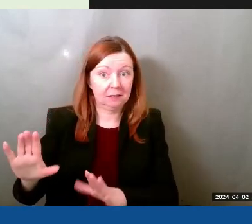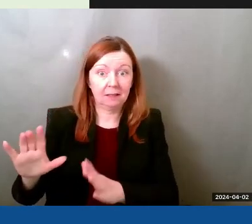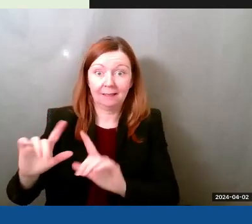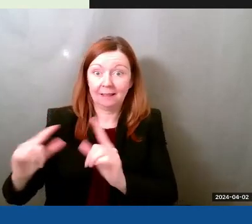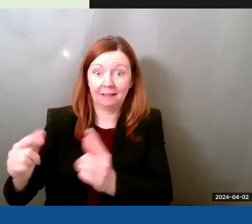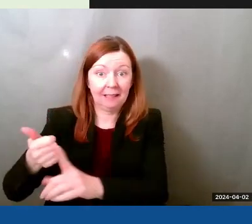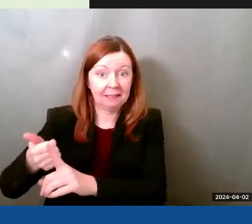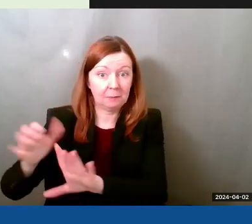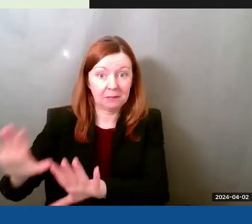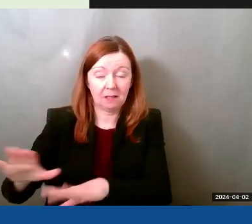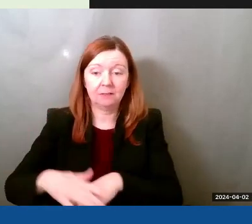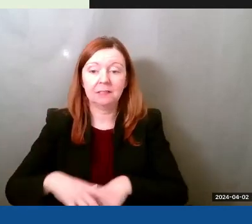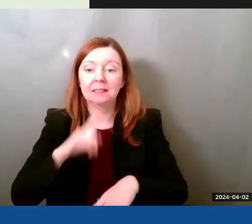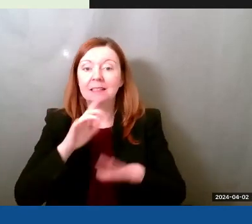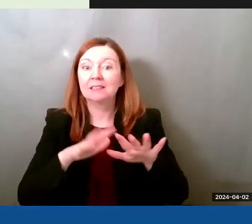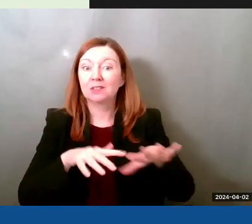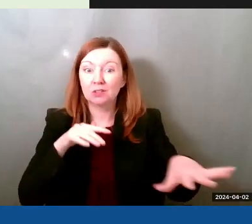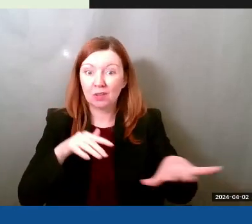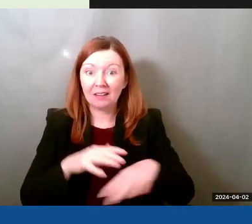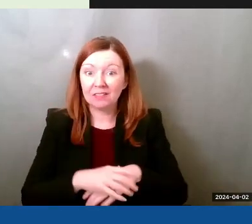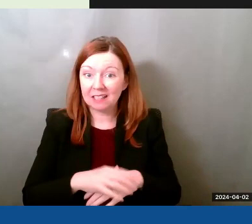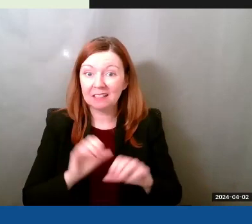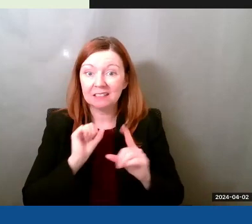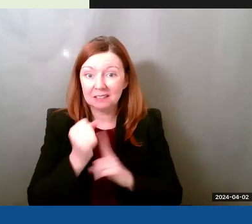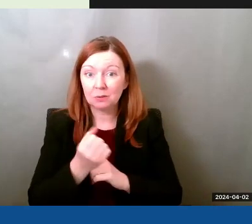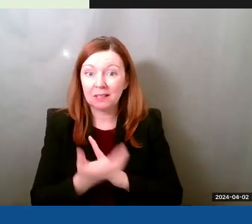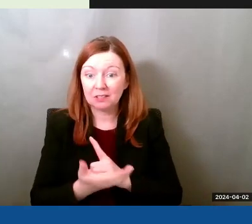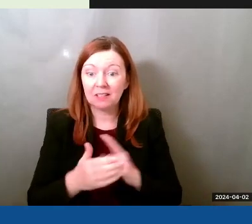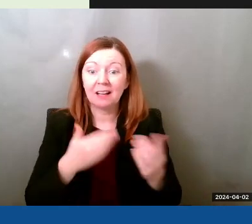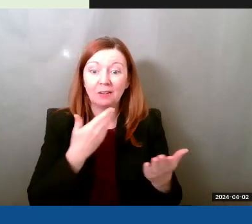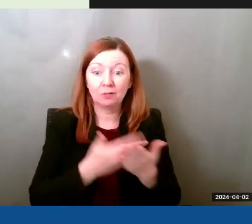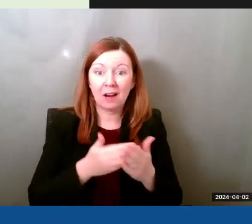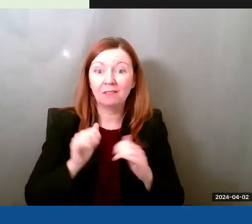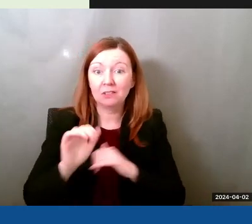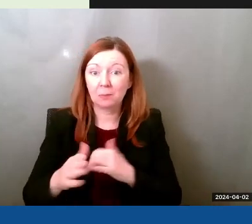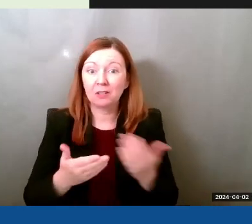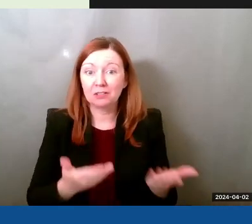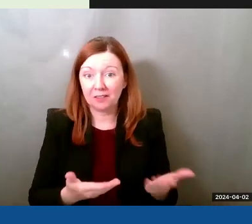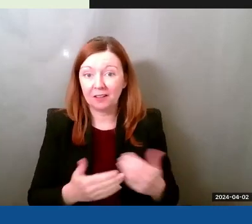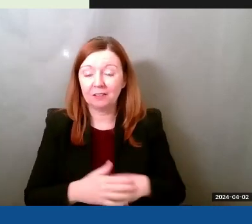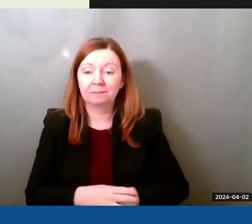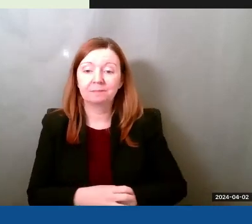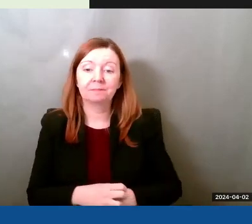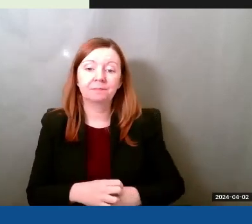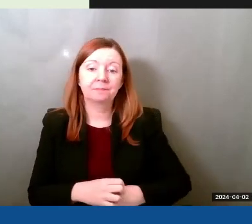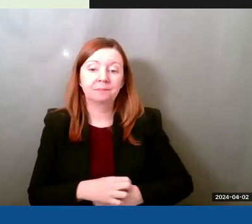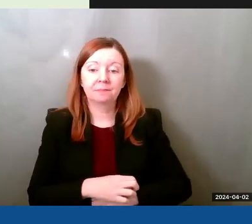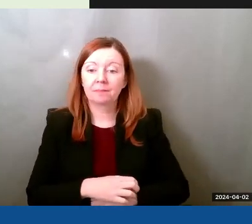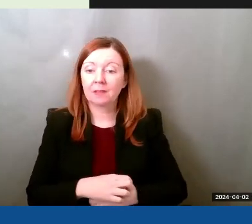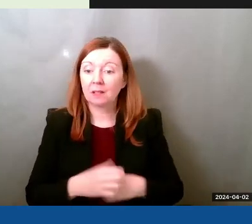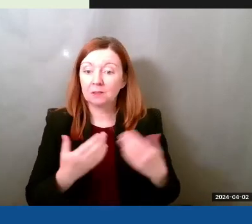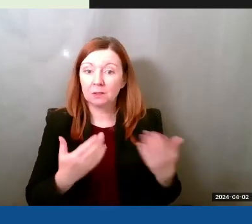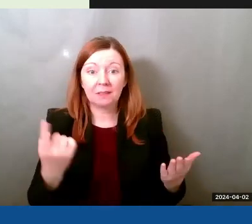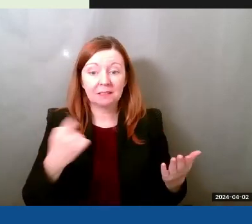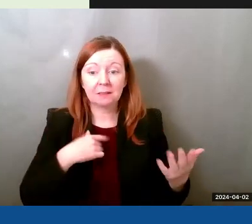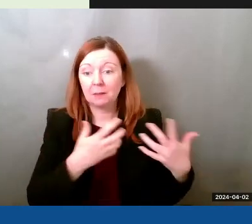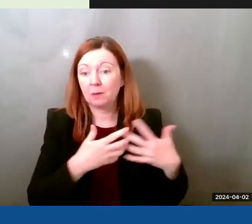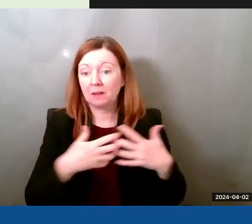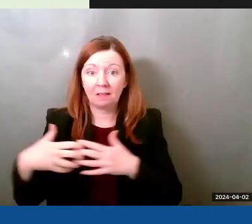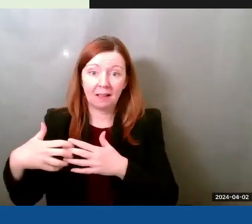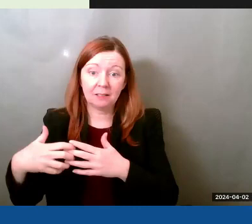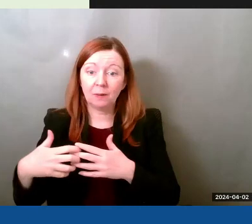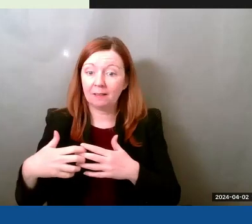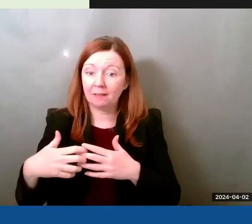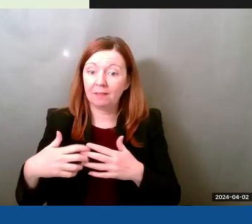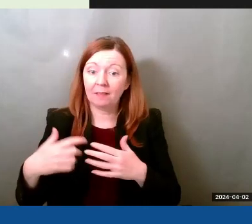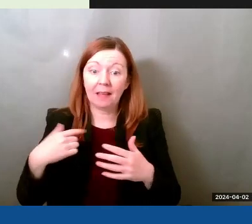do, is the traffic situation and the arrival and departure scene. So this is something that we are aligned with and need to get right for